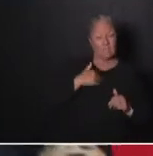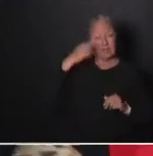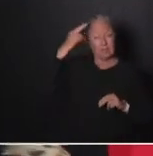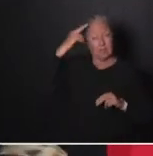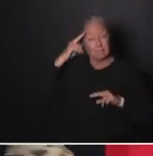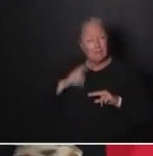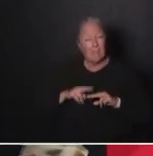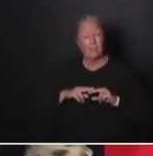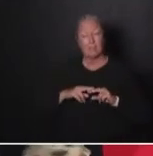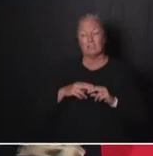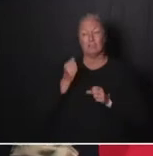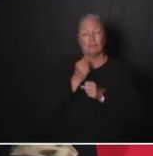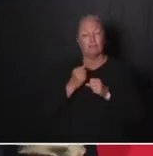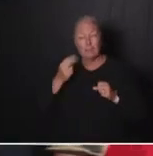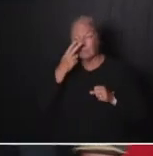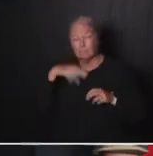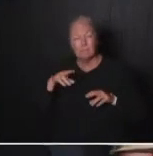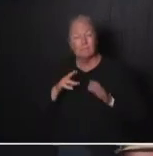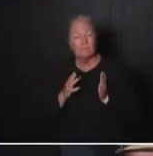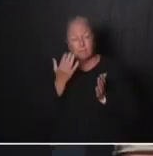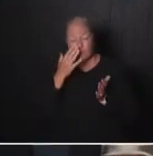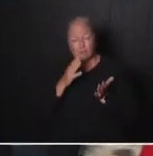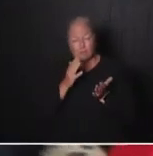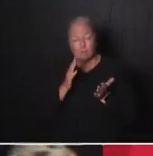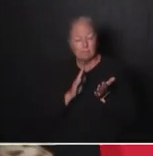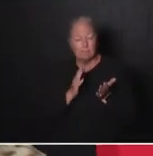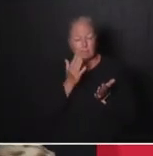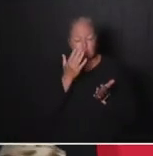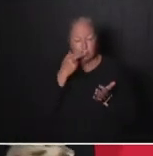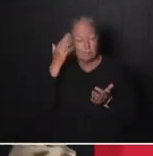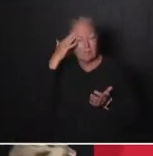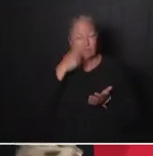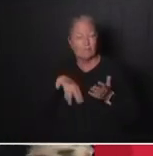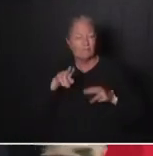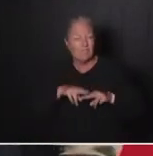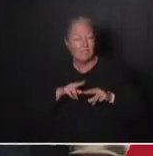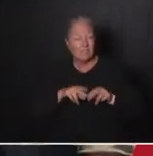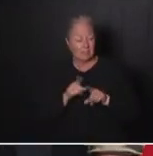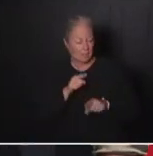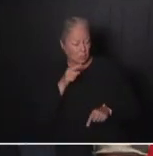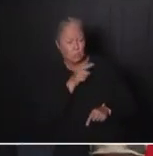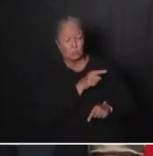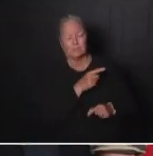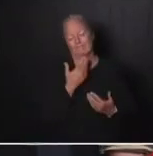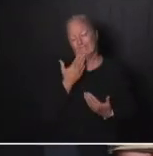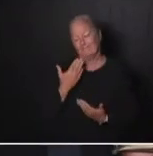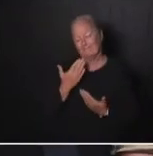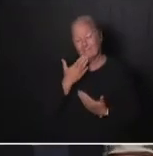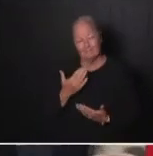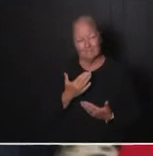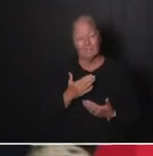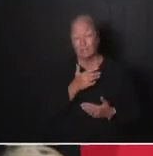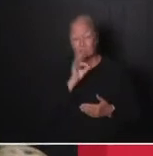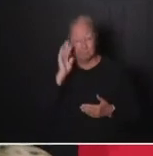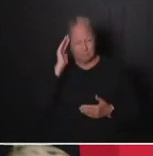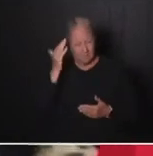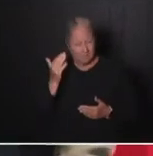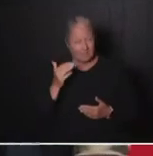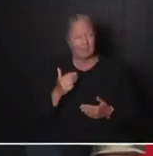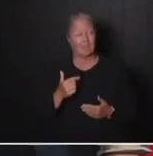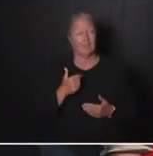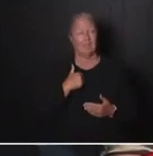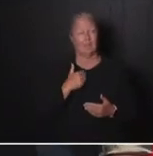grandparents, our loved ones, and the community in general. Jude, you do that. Thank you. And now, if you don't mind me handballing